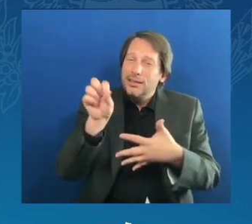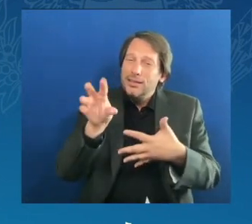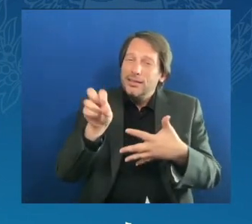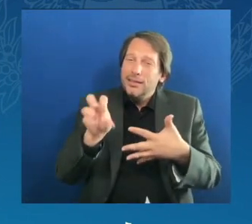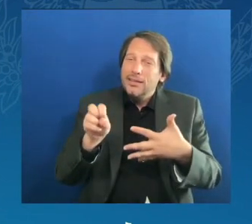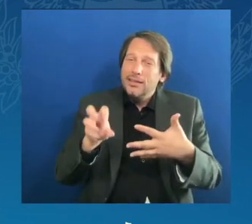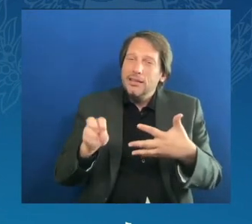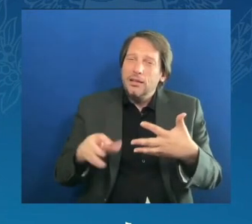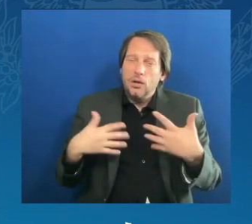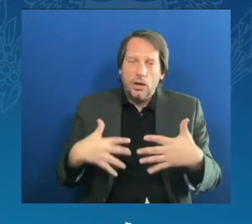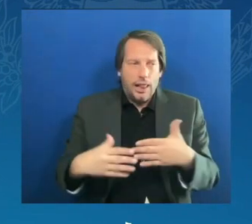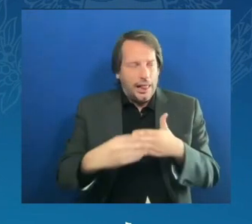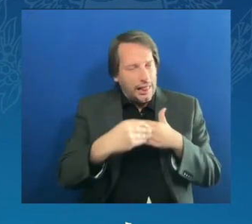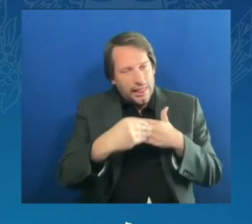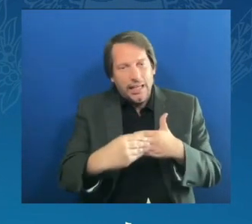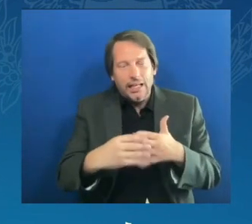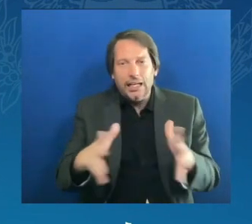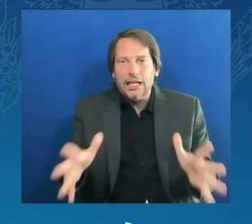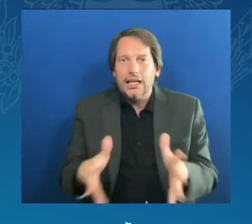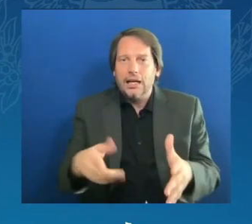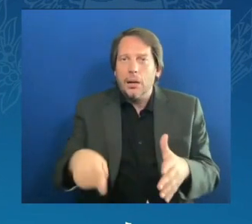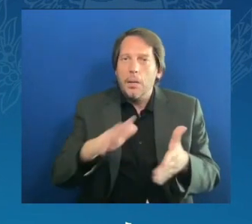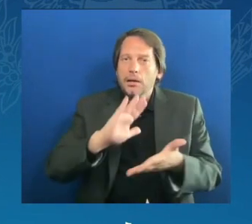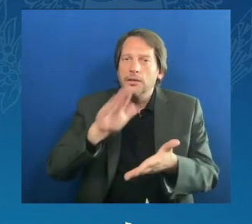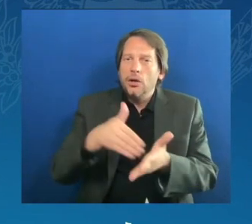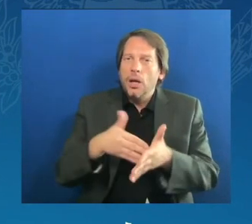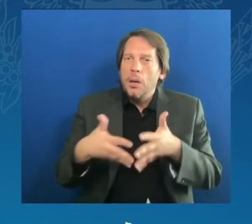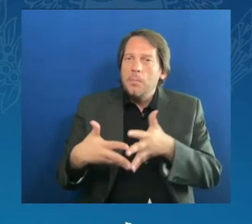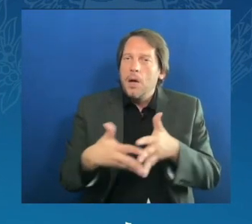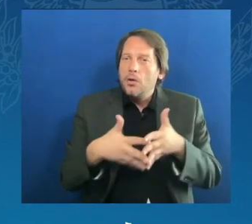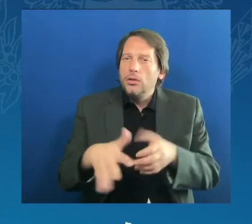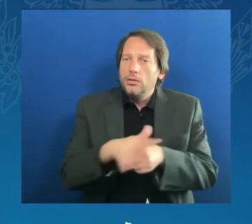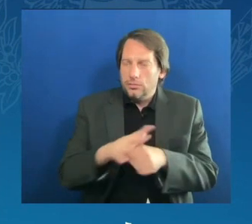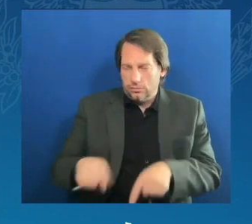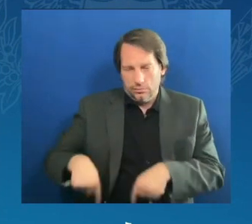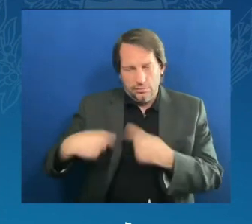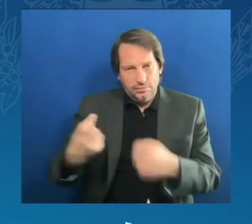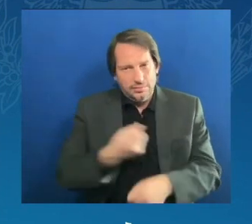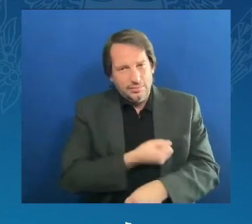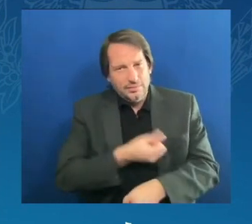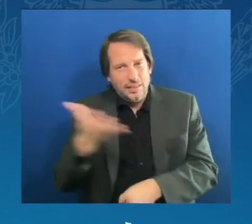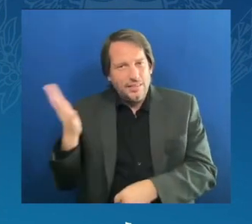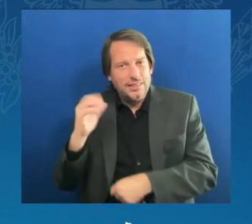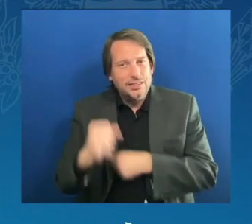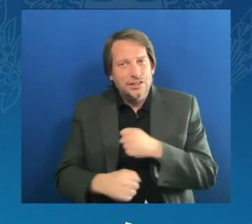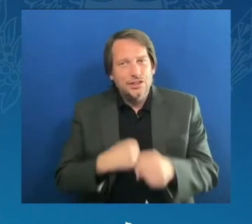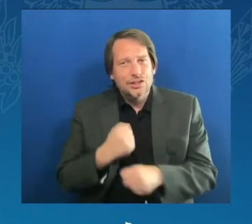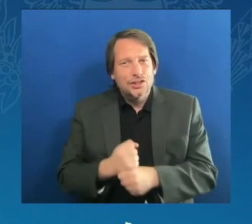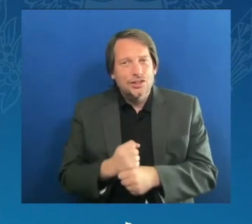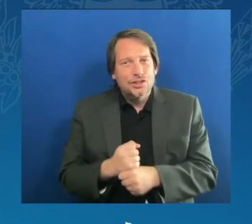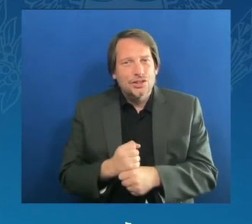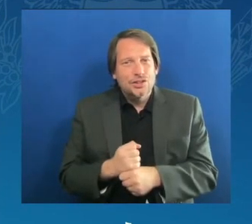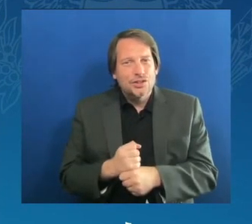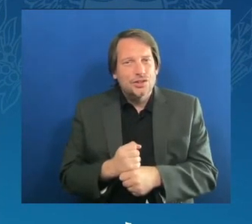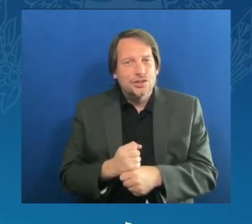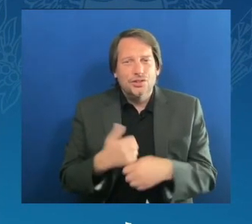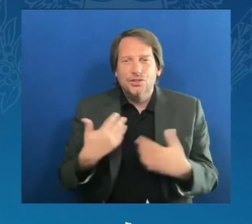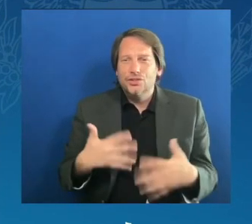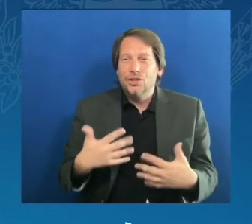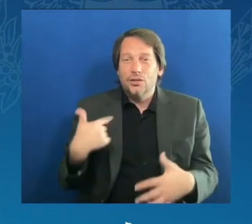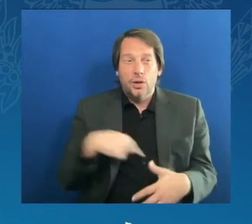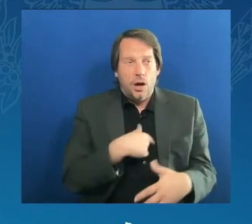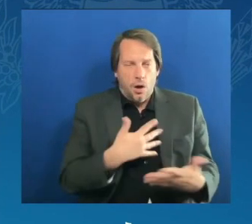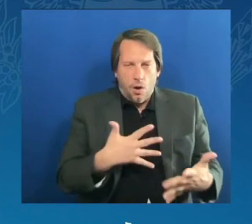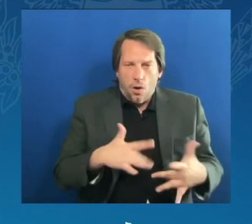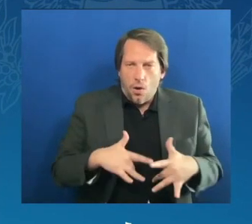several years now, are welcomed by all of us who want to strengthen the ties